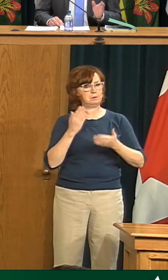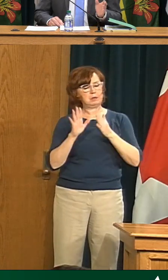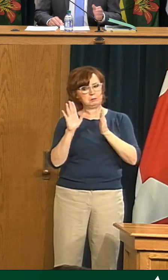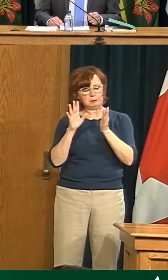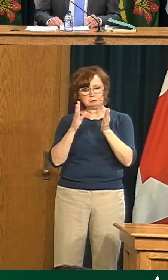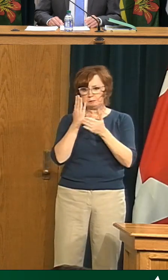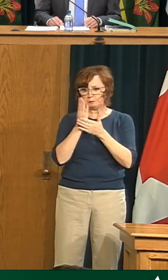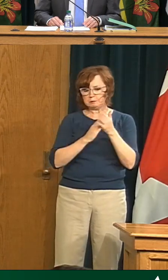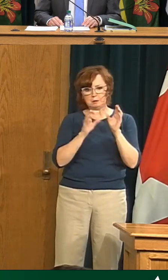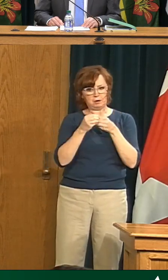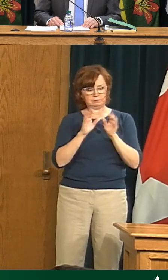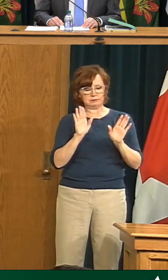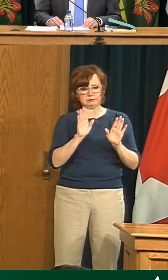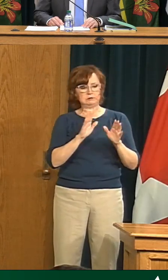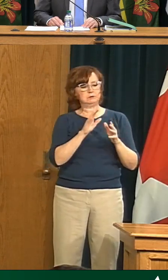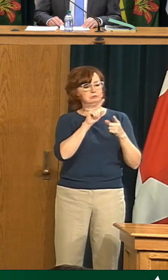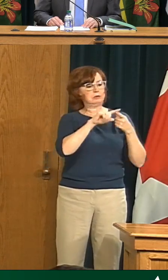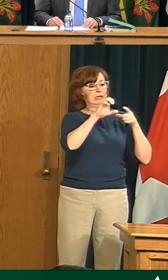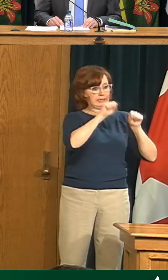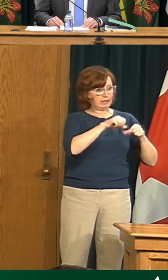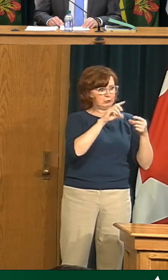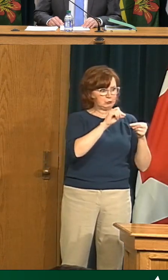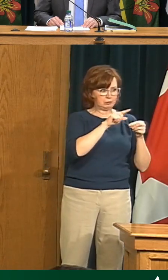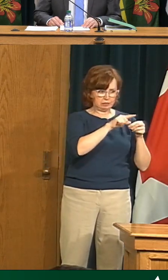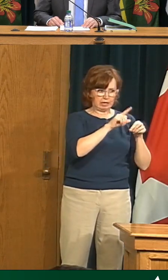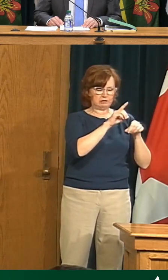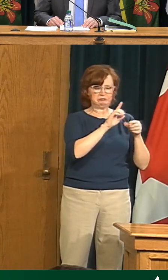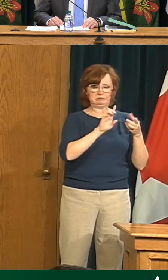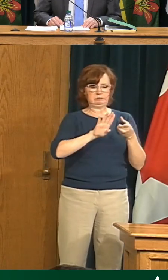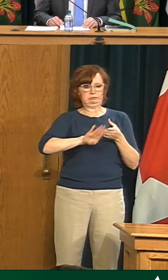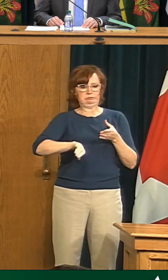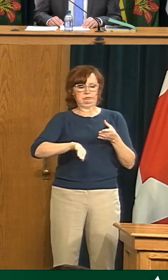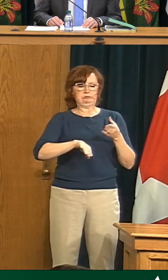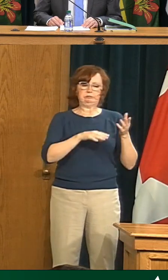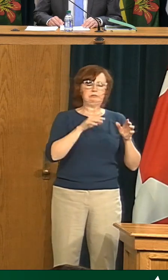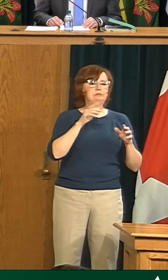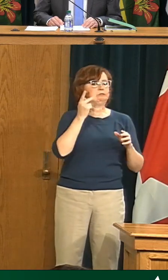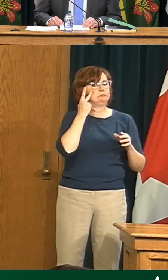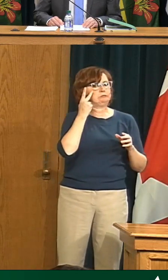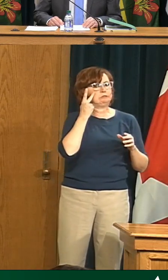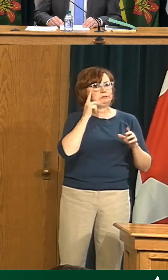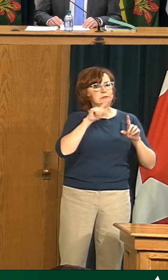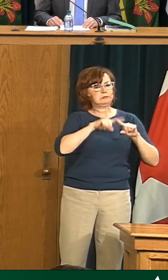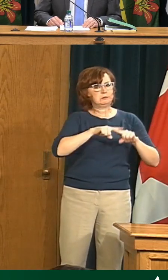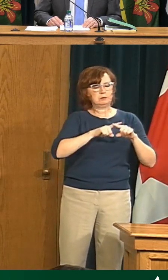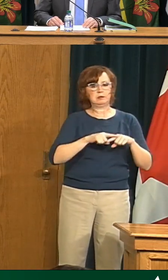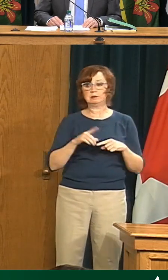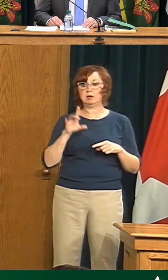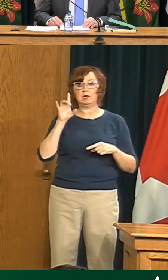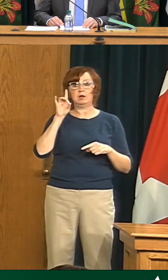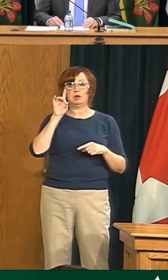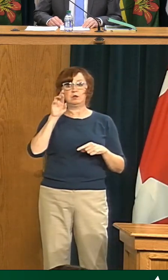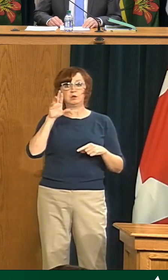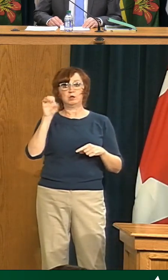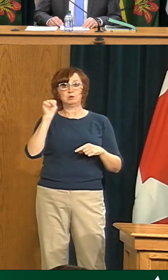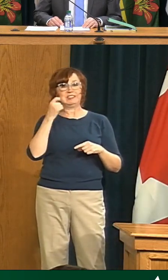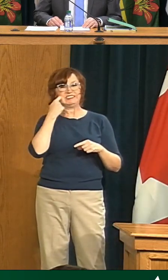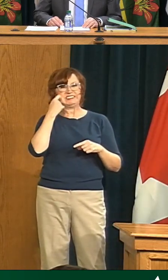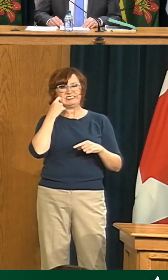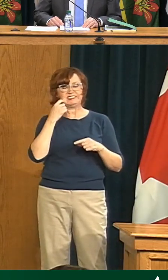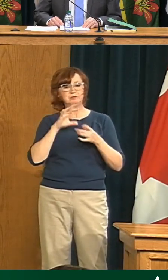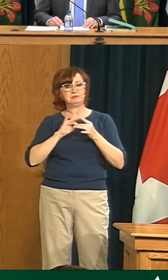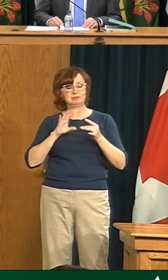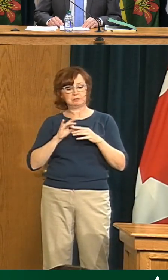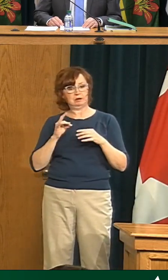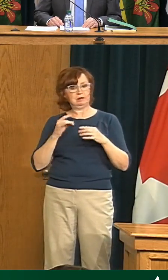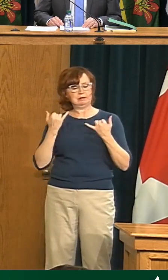As Dr. Shahab said the other day, with the weather warming up, and we are seeing that, people are wanting to spend more time outdoors. And